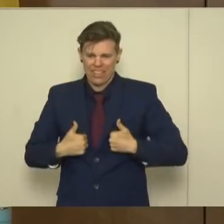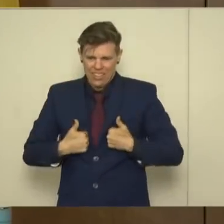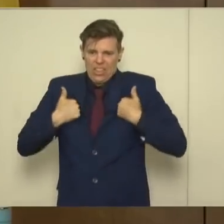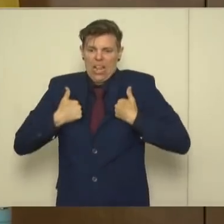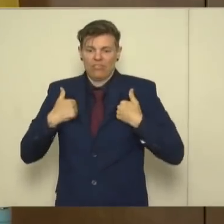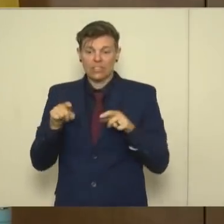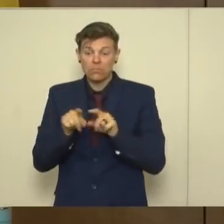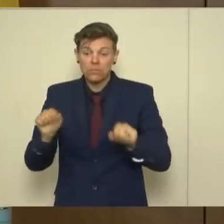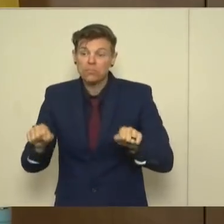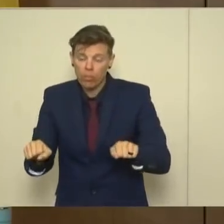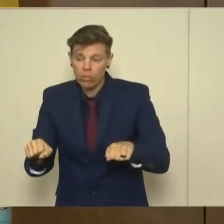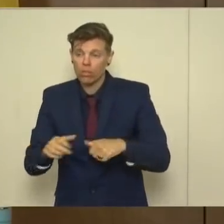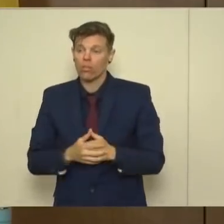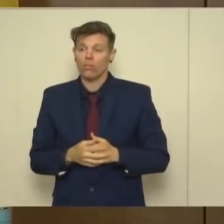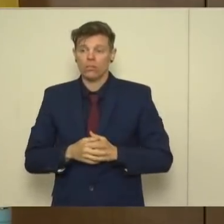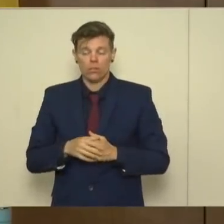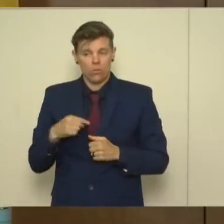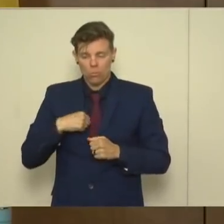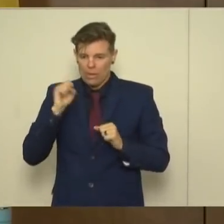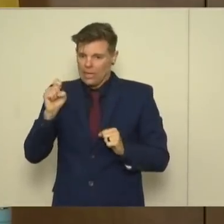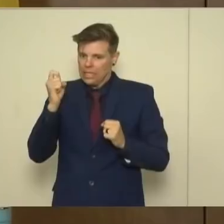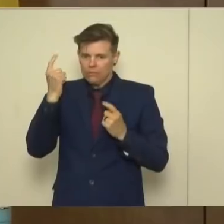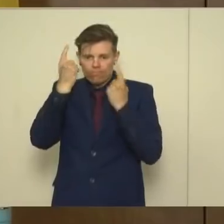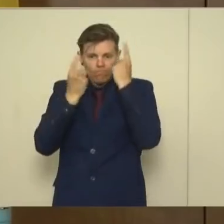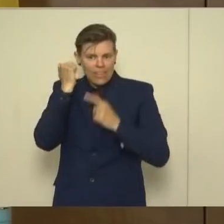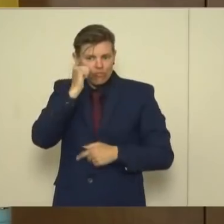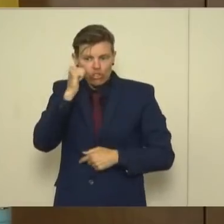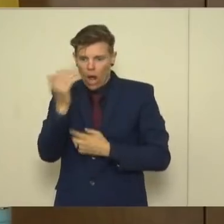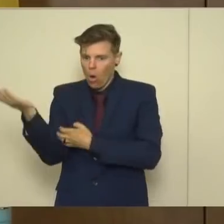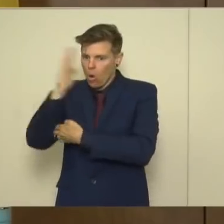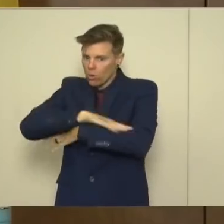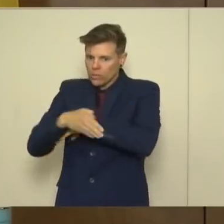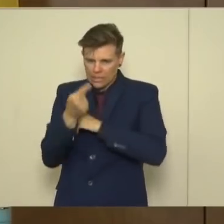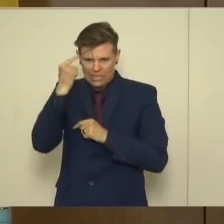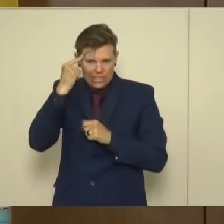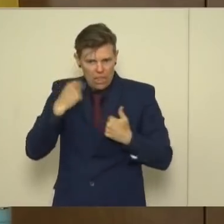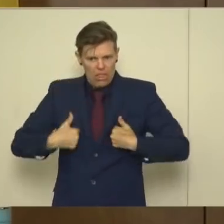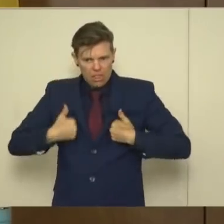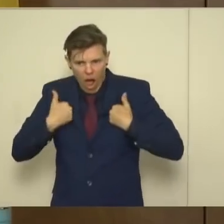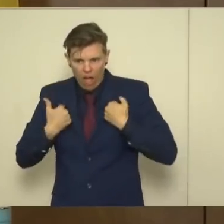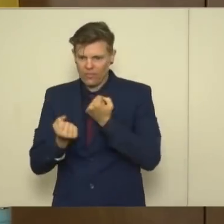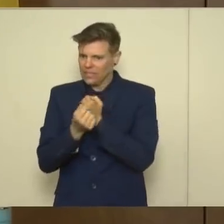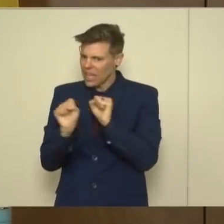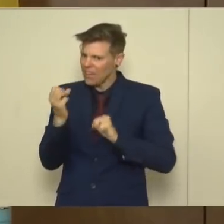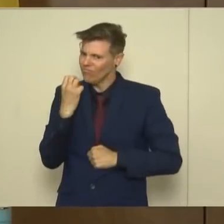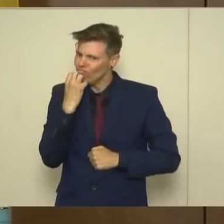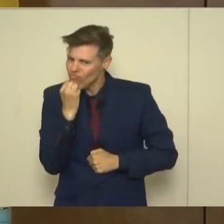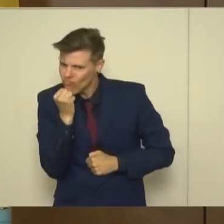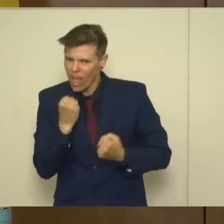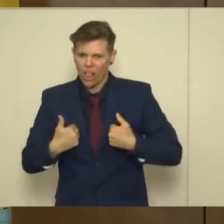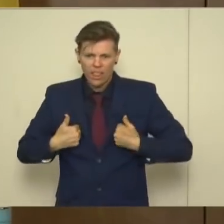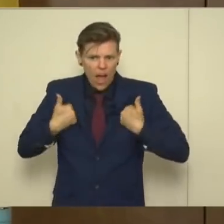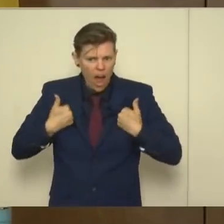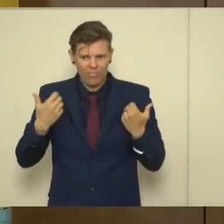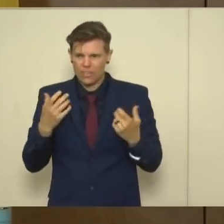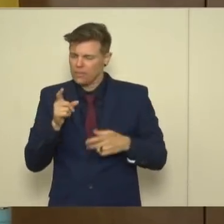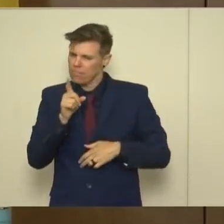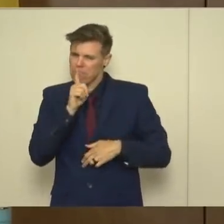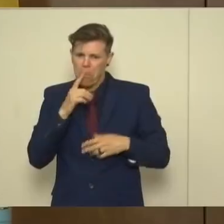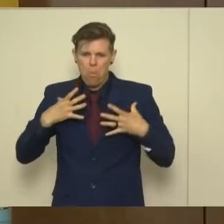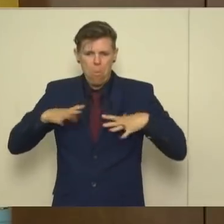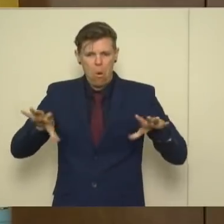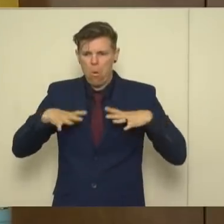this virus in every context. And again, we're still collecting data about a novel, a new virus, about